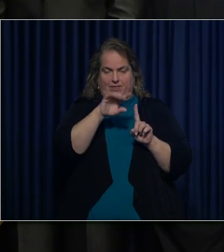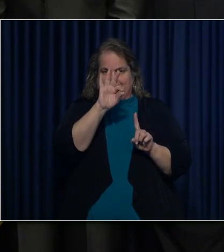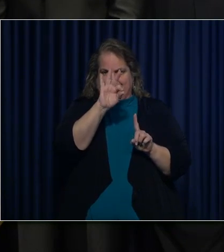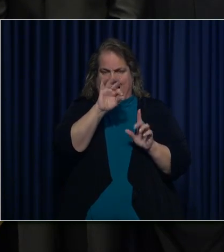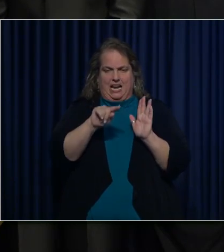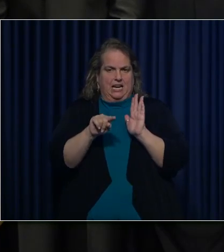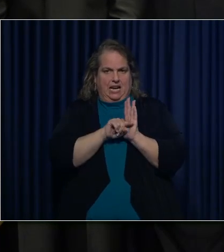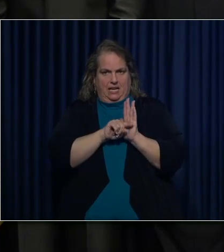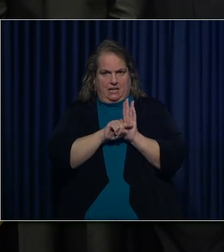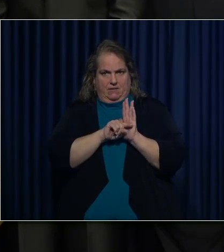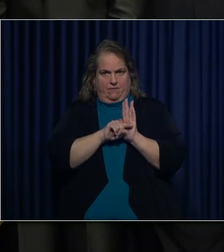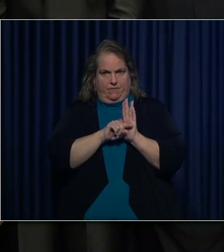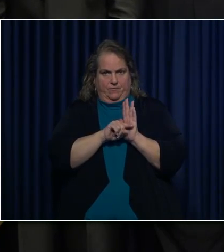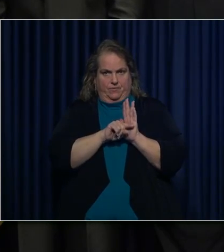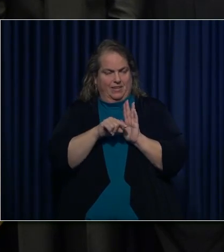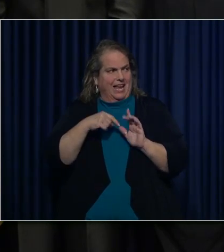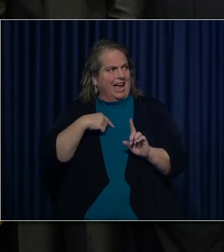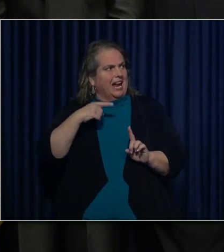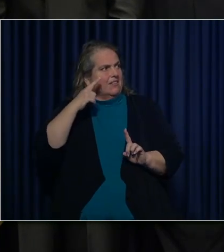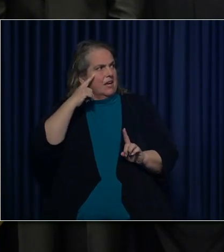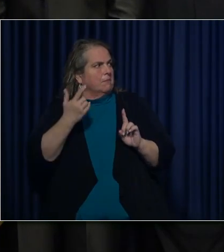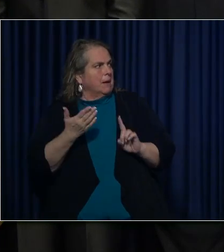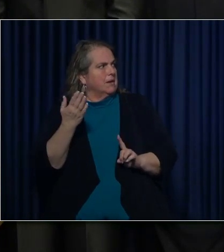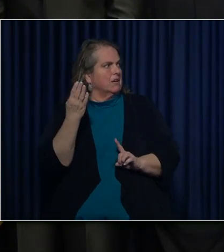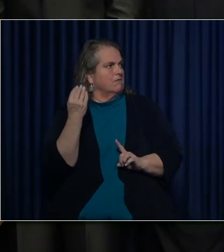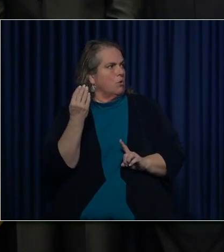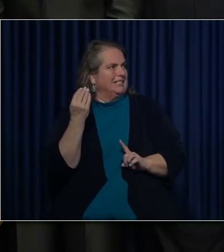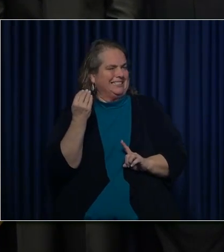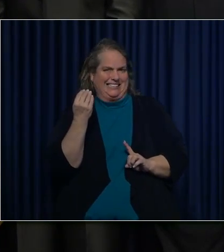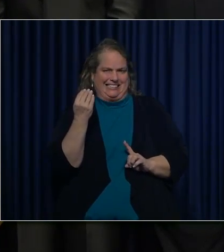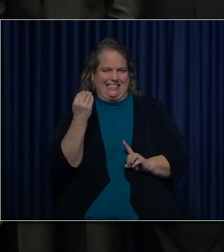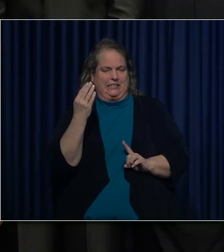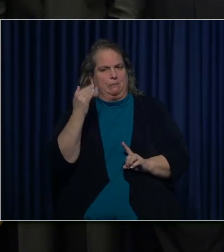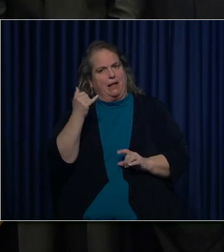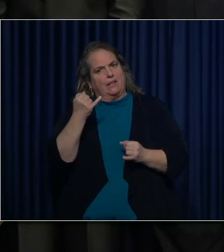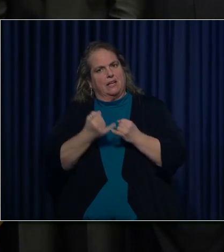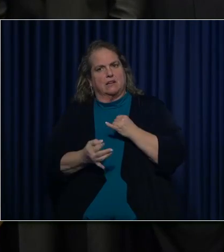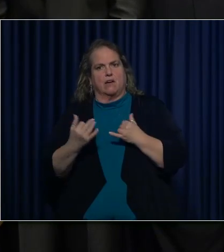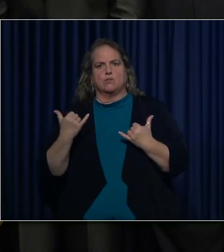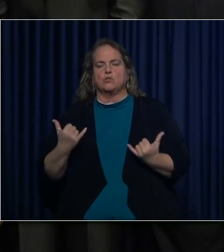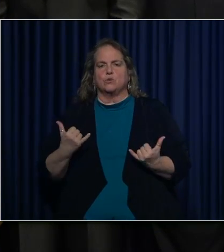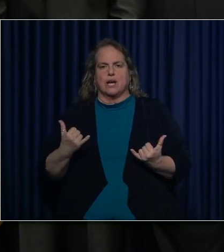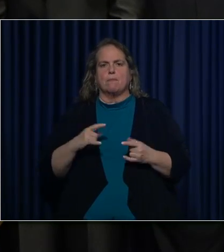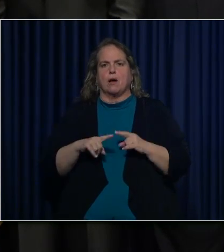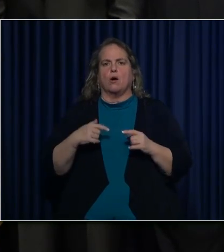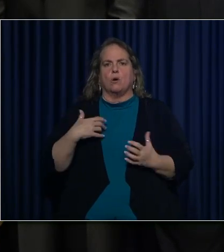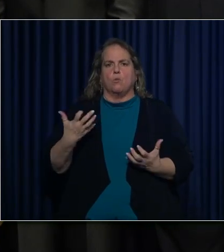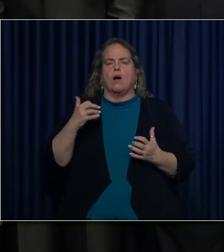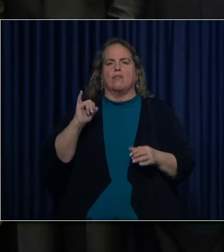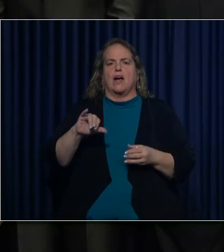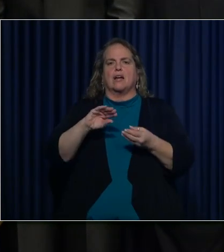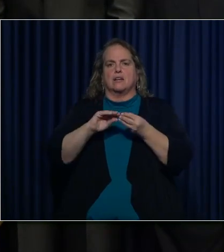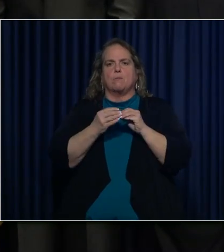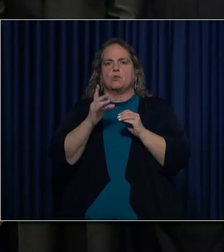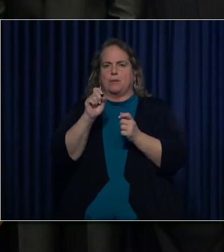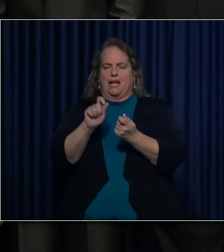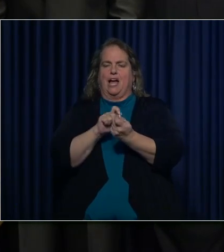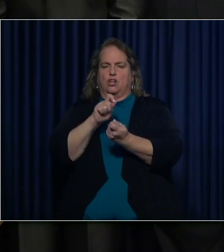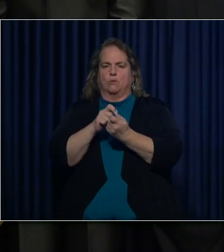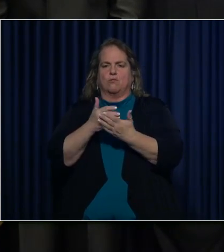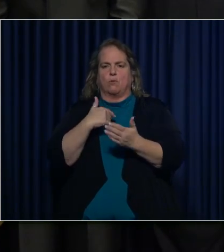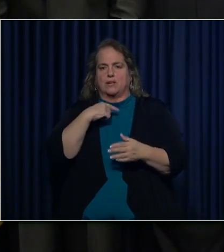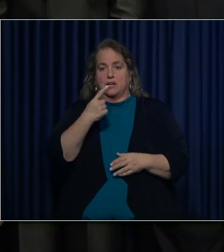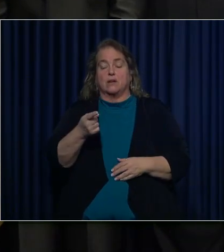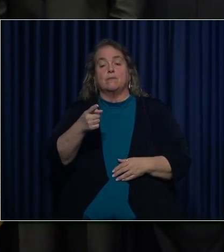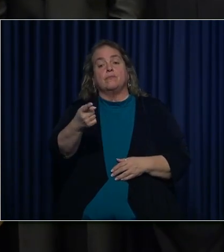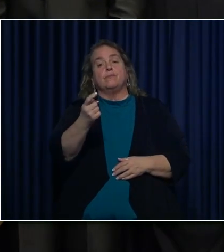negative. I believe it'll be at least 14 by the end of the day, but we want that number to be accurate. Okay. And then Dr.